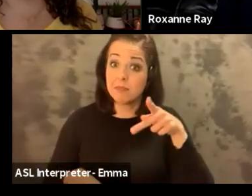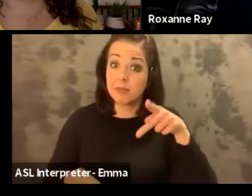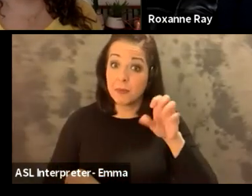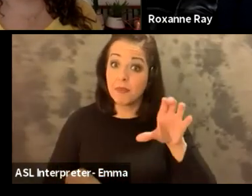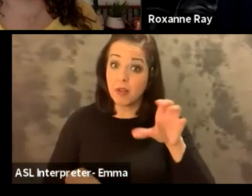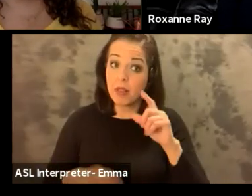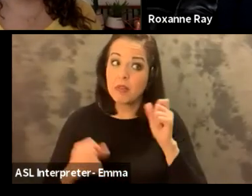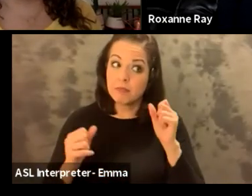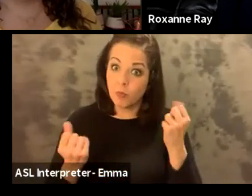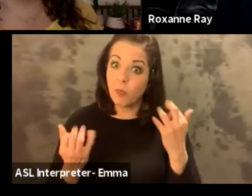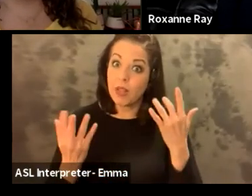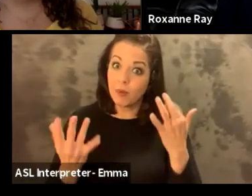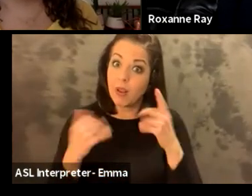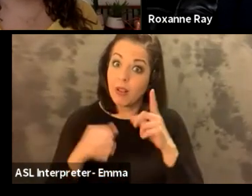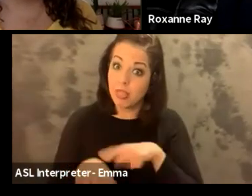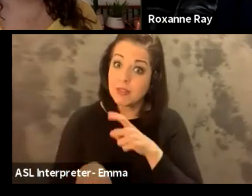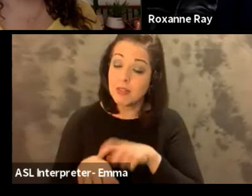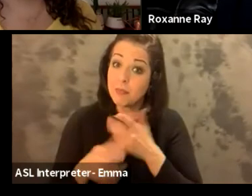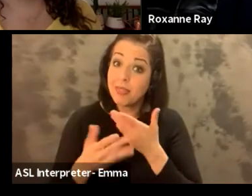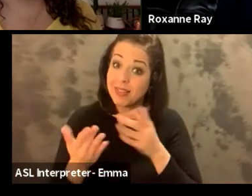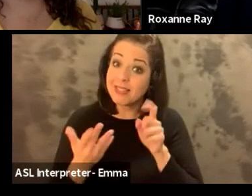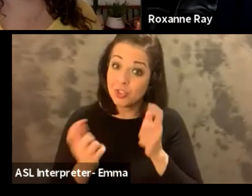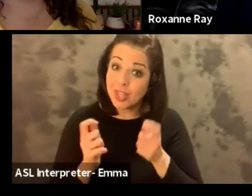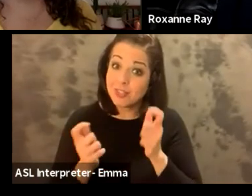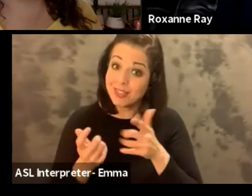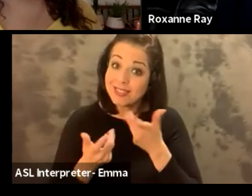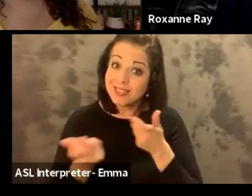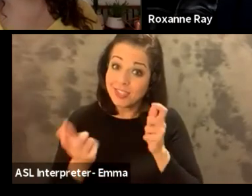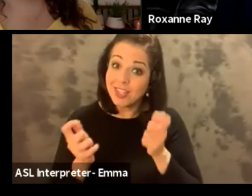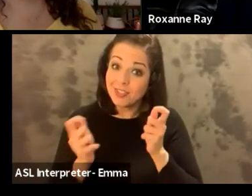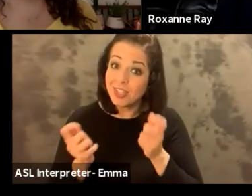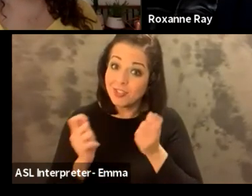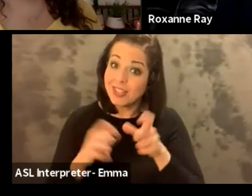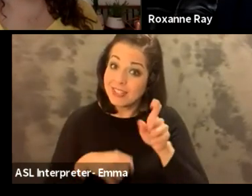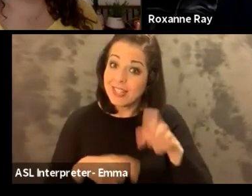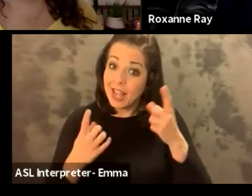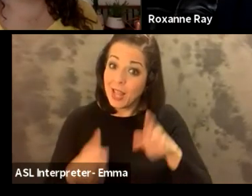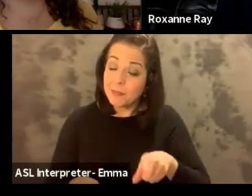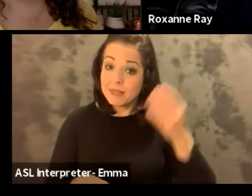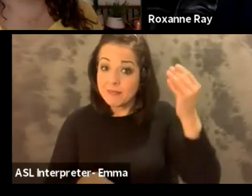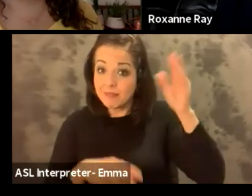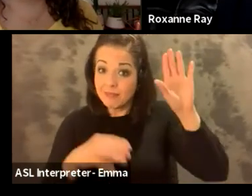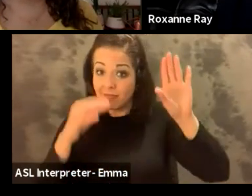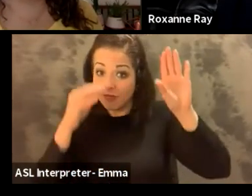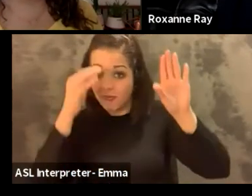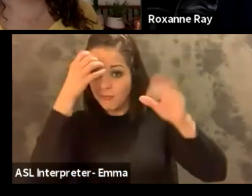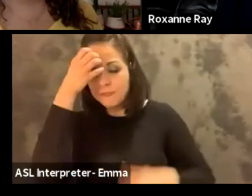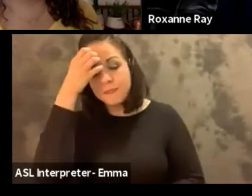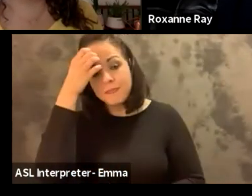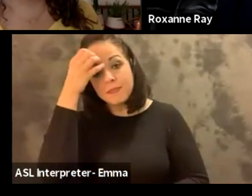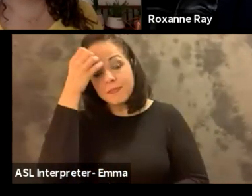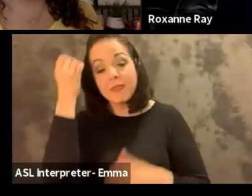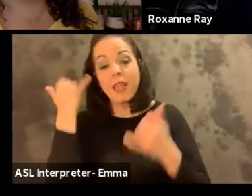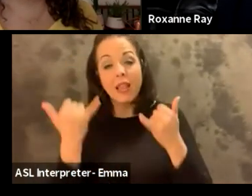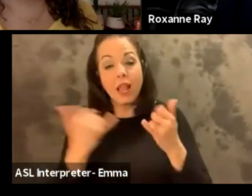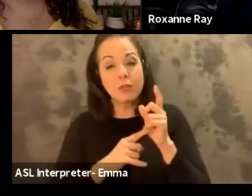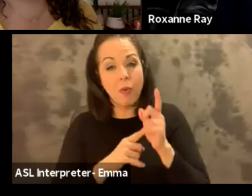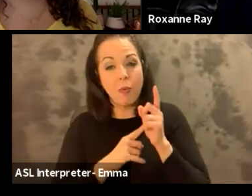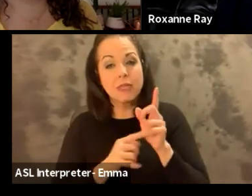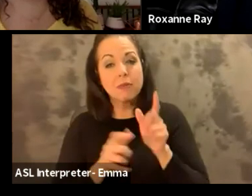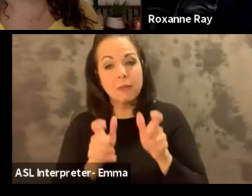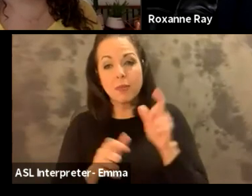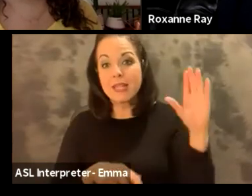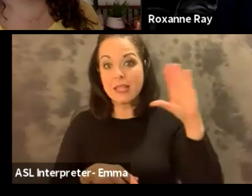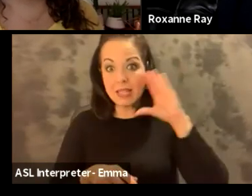long time, like things need to change, things need to change, things need to change. Like, I think now is a moment where everyone can hear the urgency